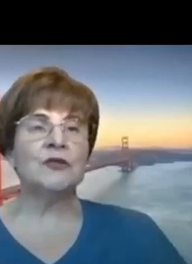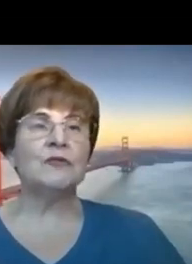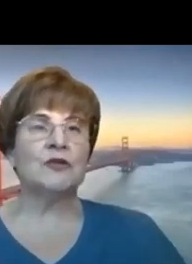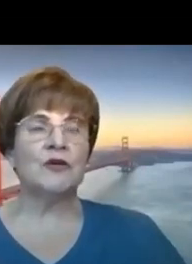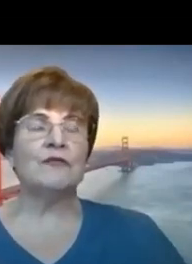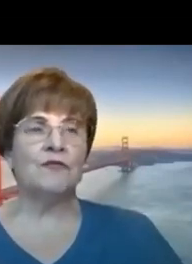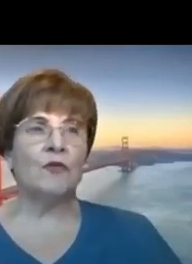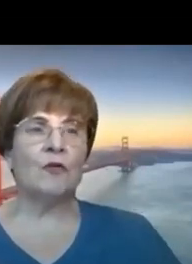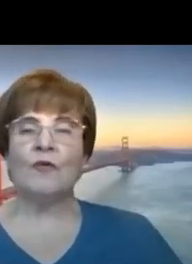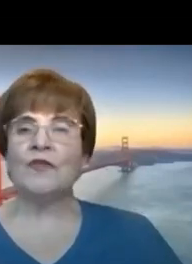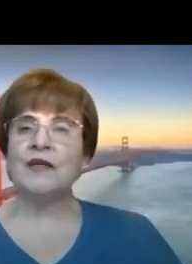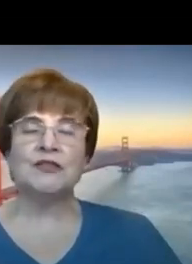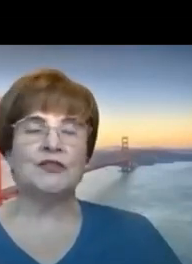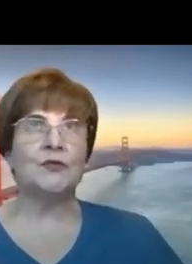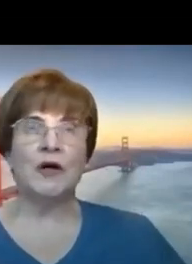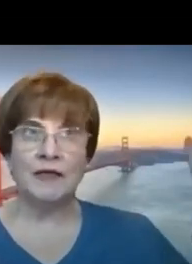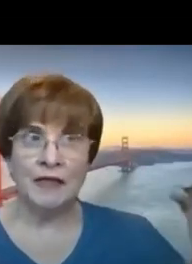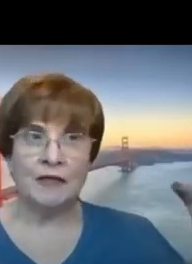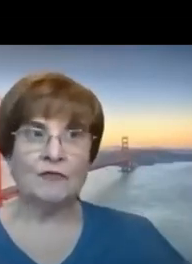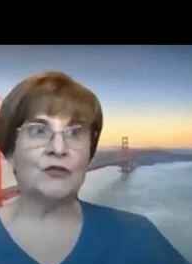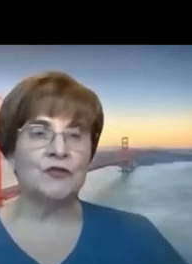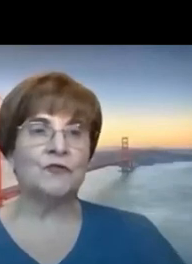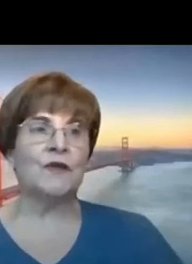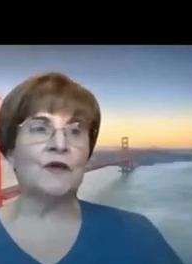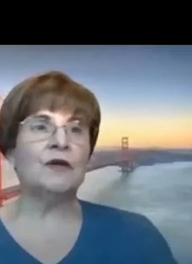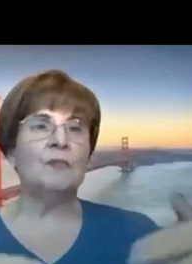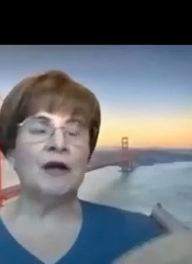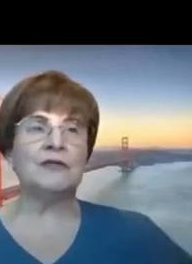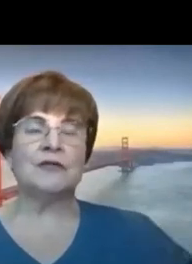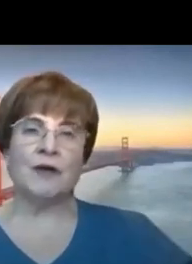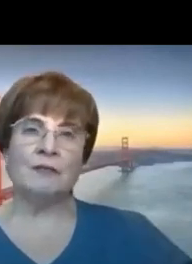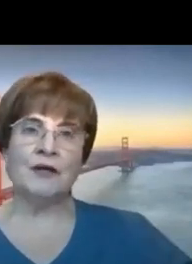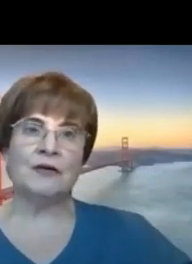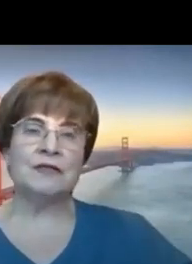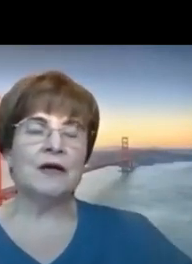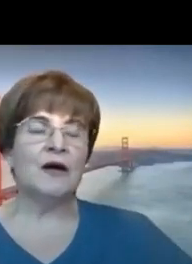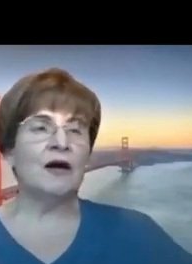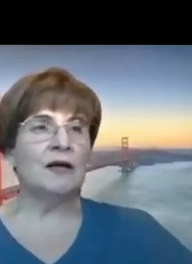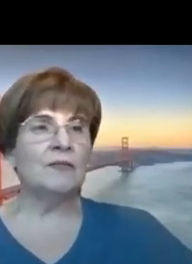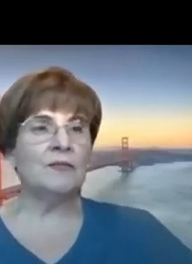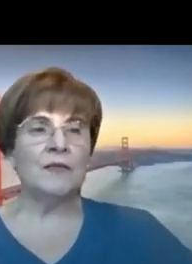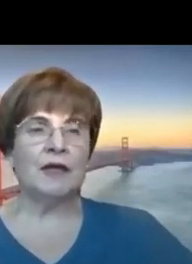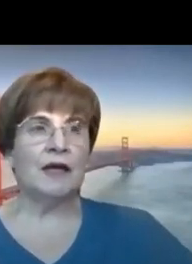adult children are looking for what things to give or do for their parents and grandparents